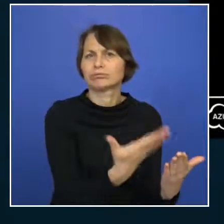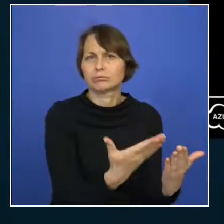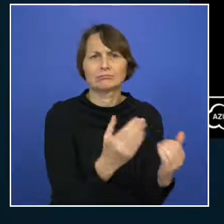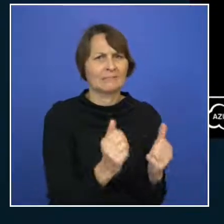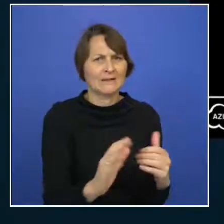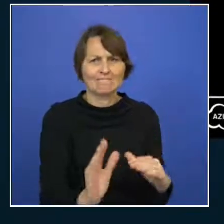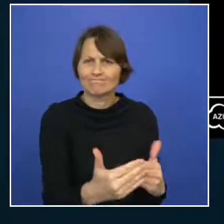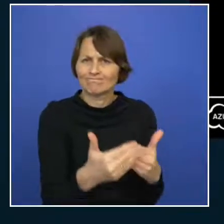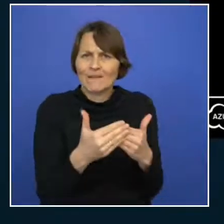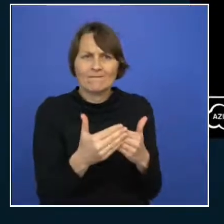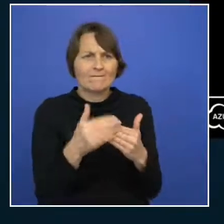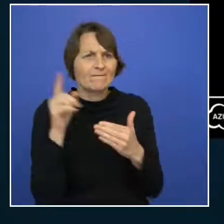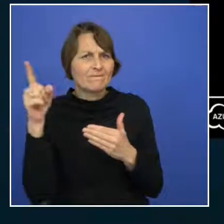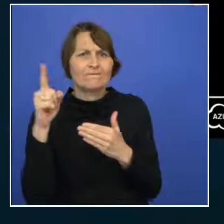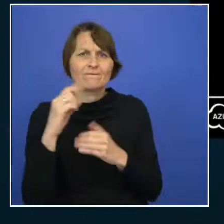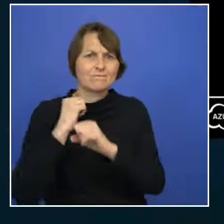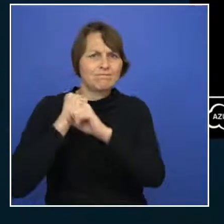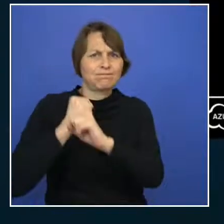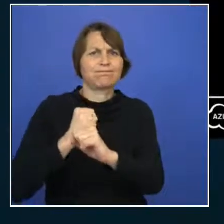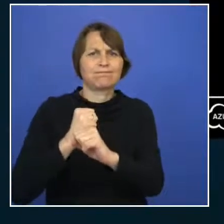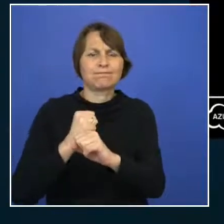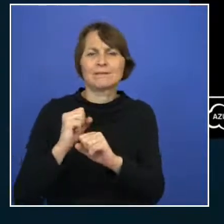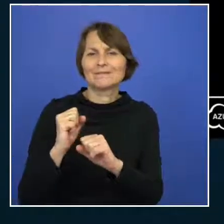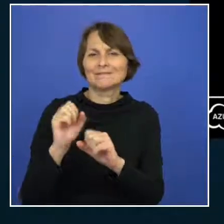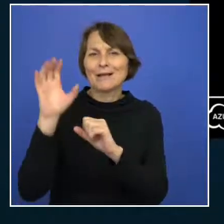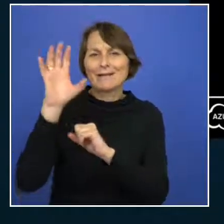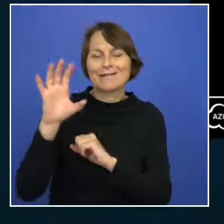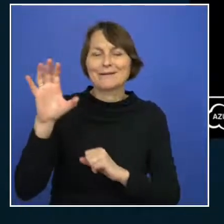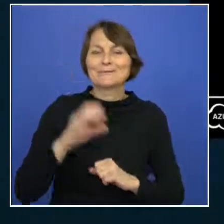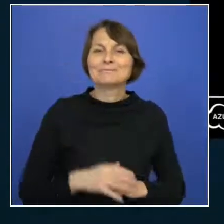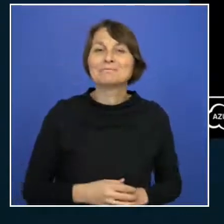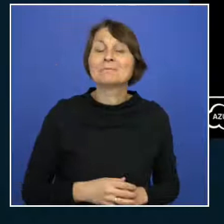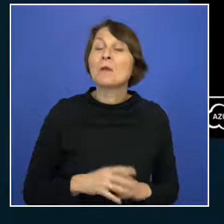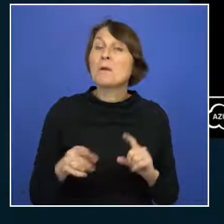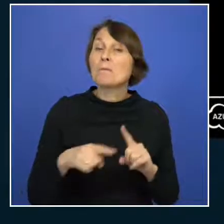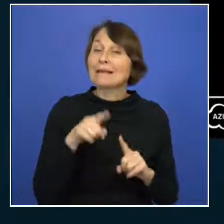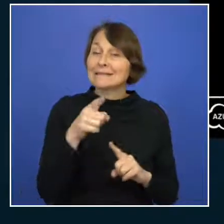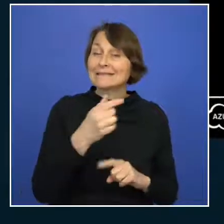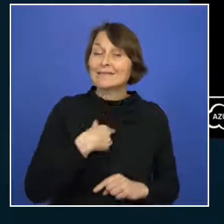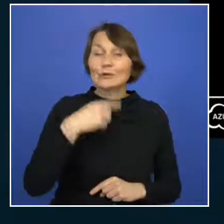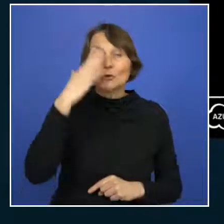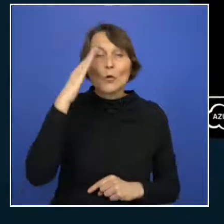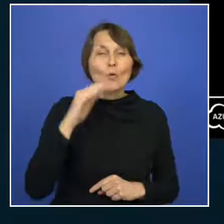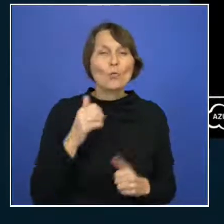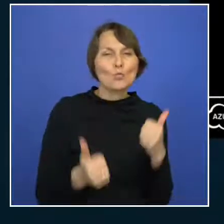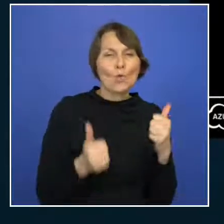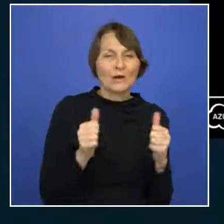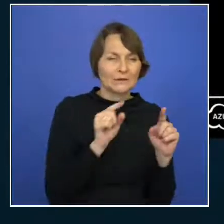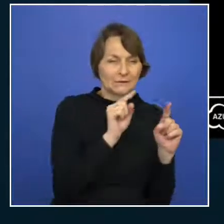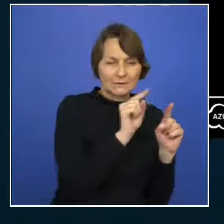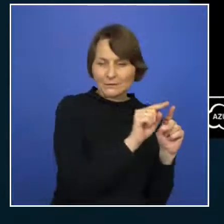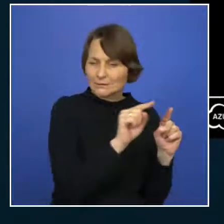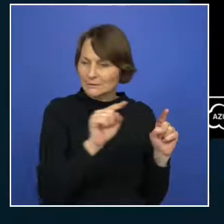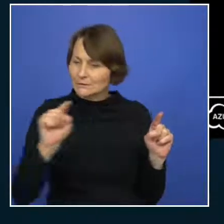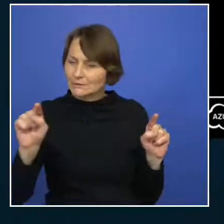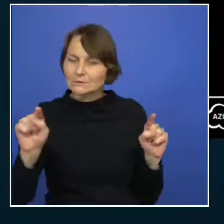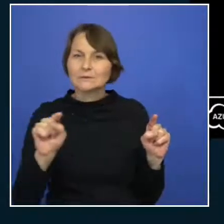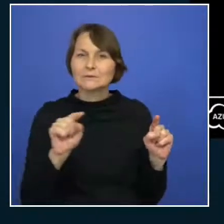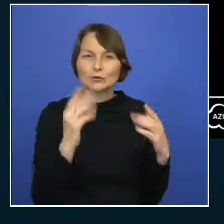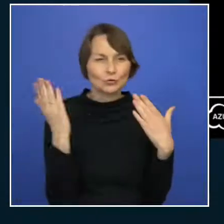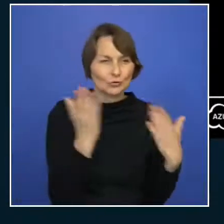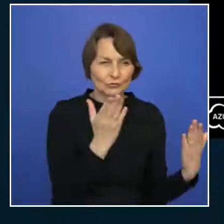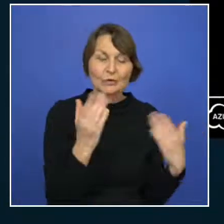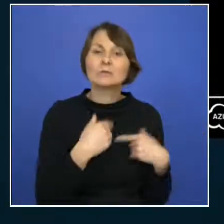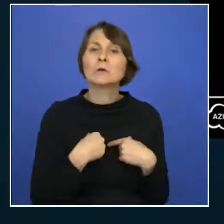also choosing right Azure services. This means that we don't need to follow the trend. We need to choose the